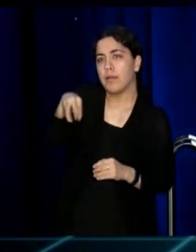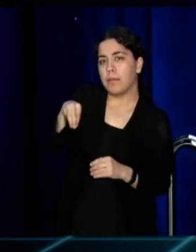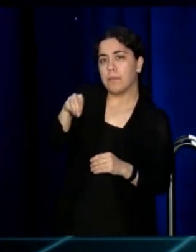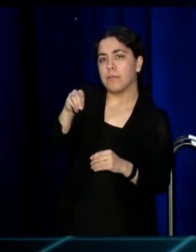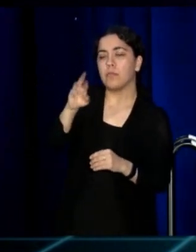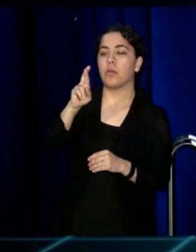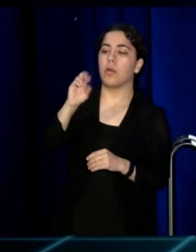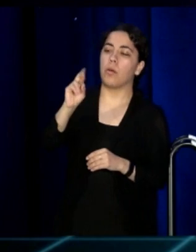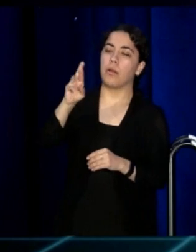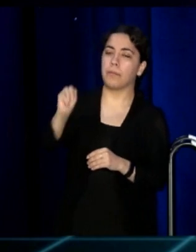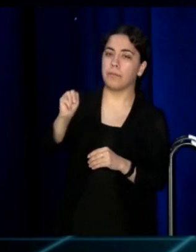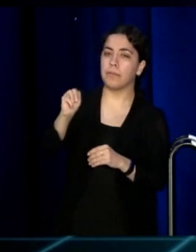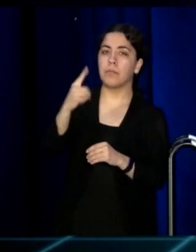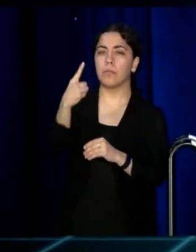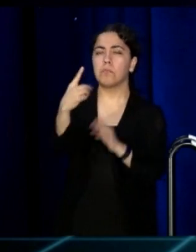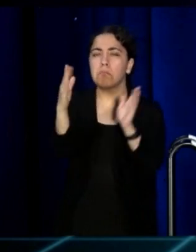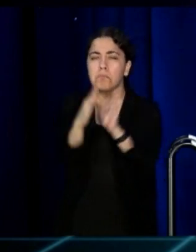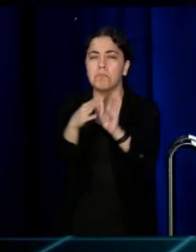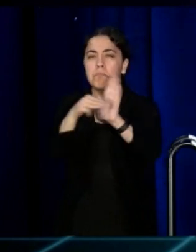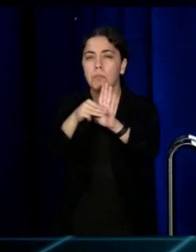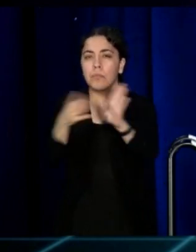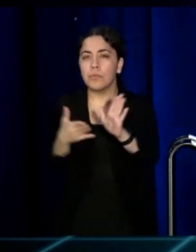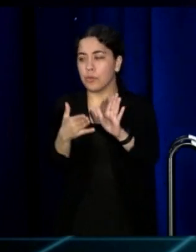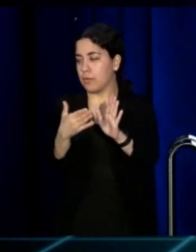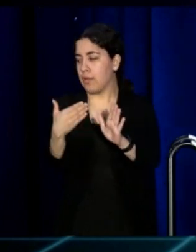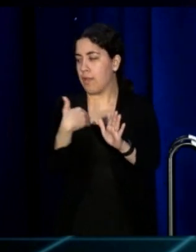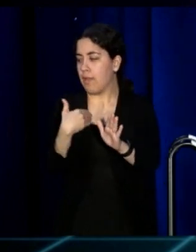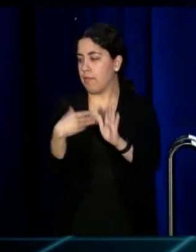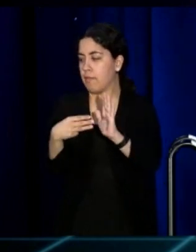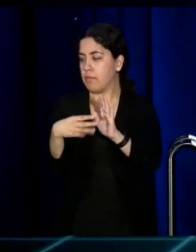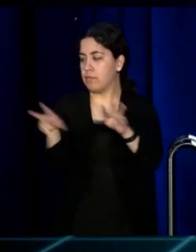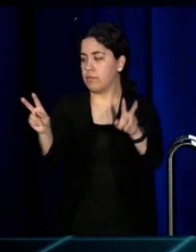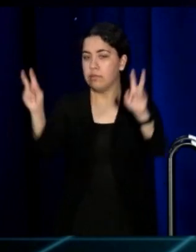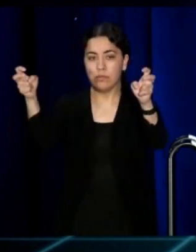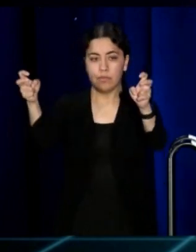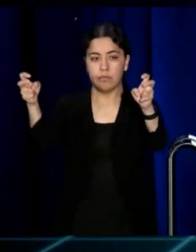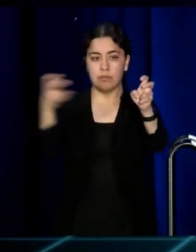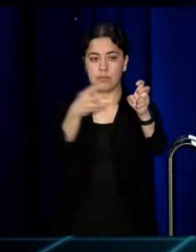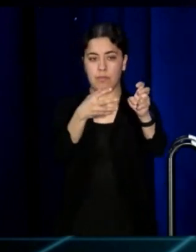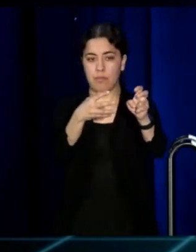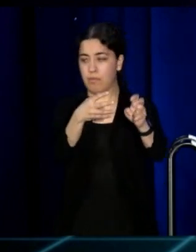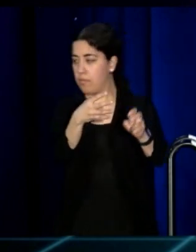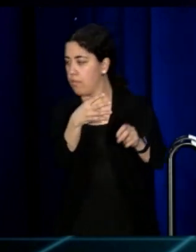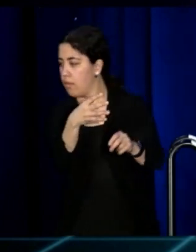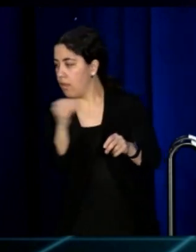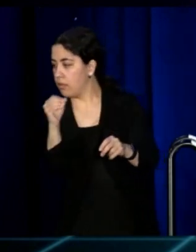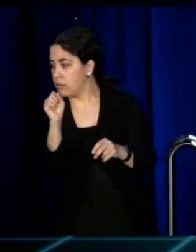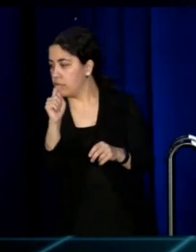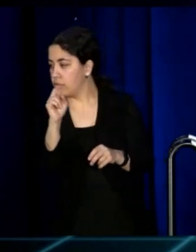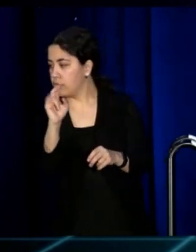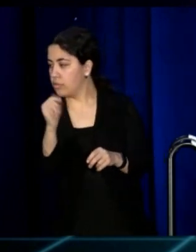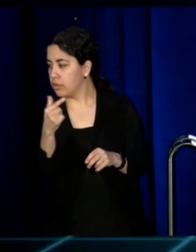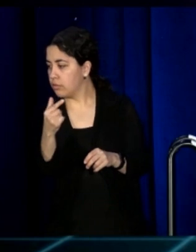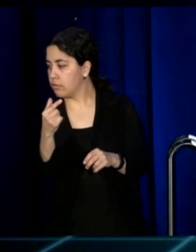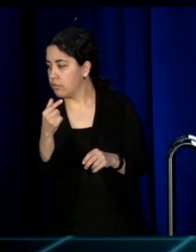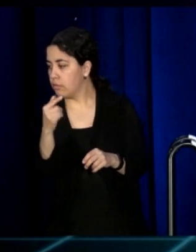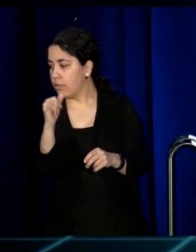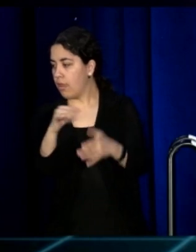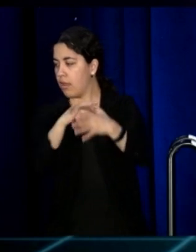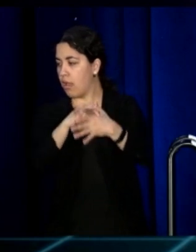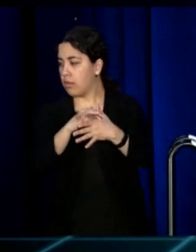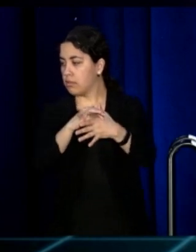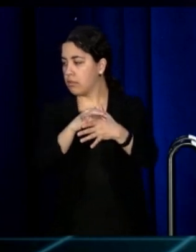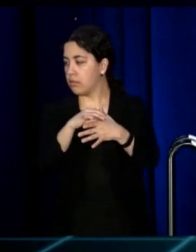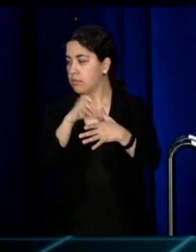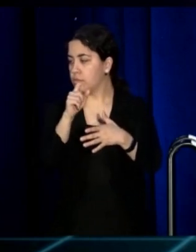I have one little model here. It's a post model. It has a title and a string. That's a string, and a content that's a string. And I